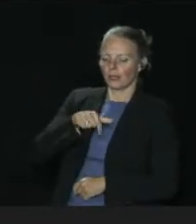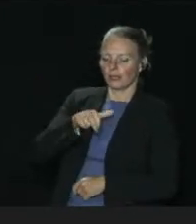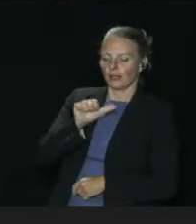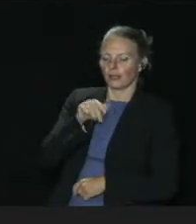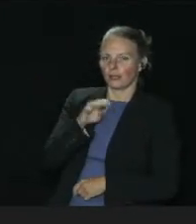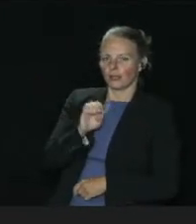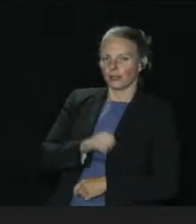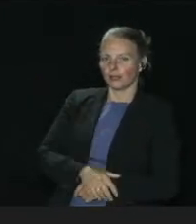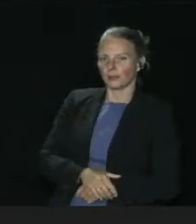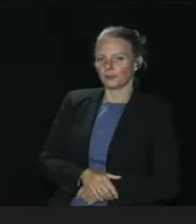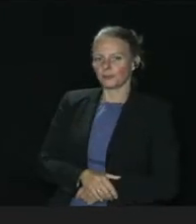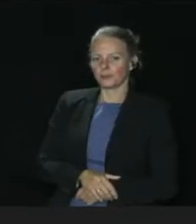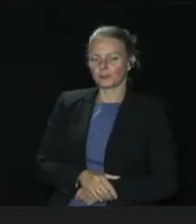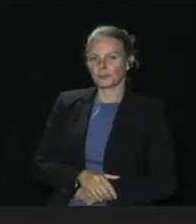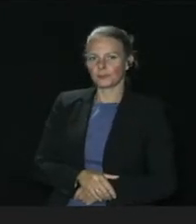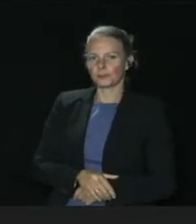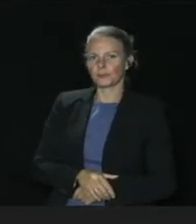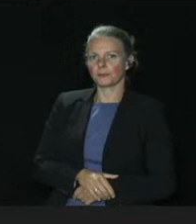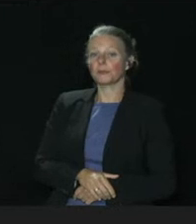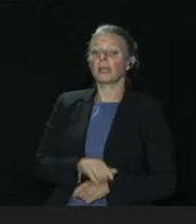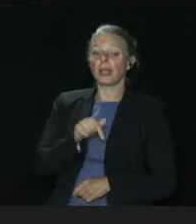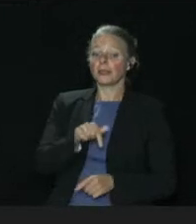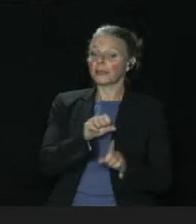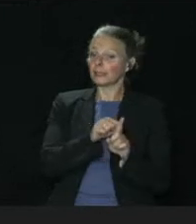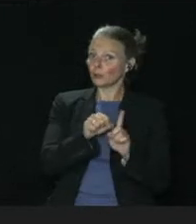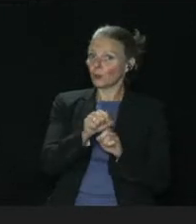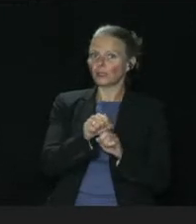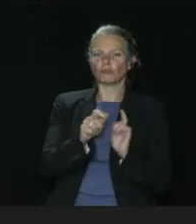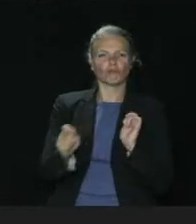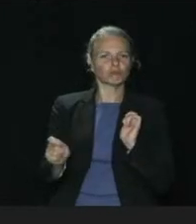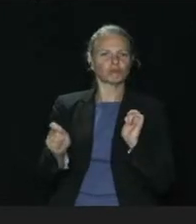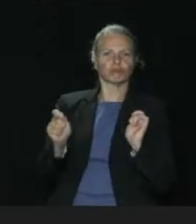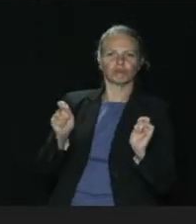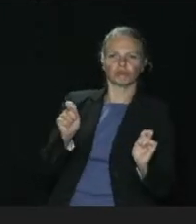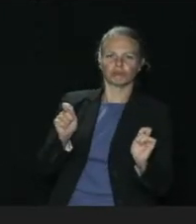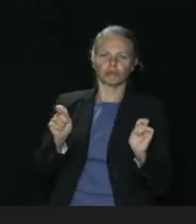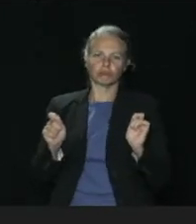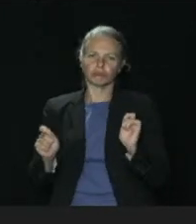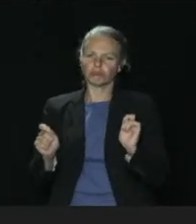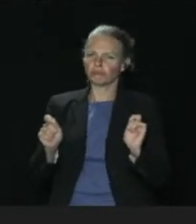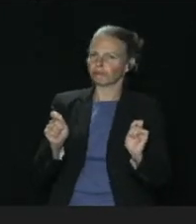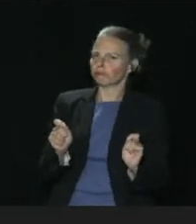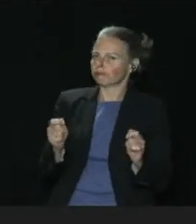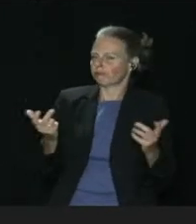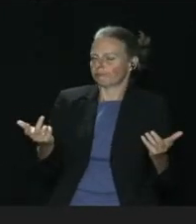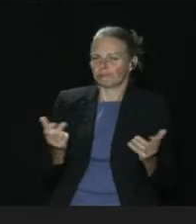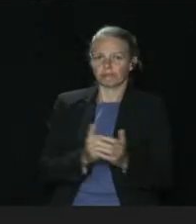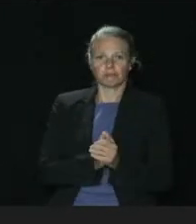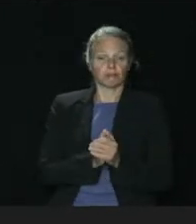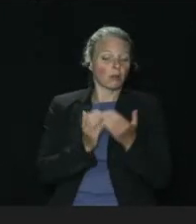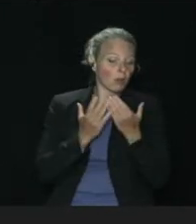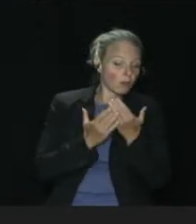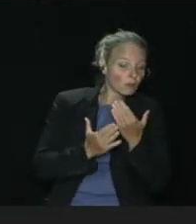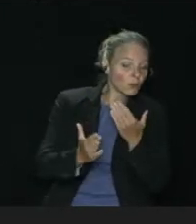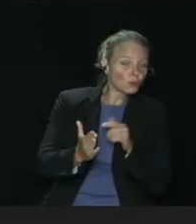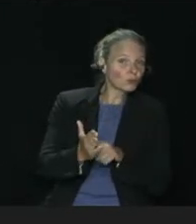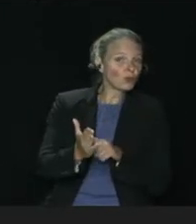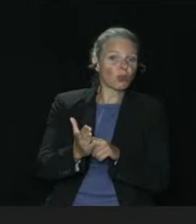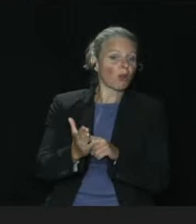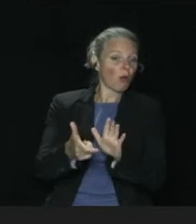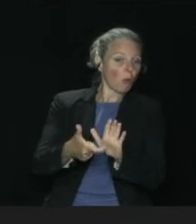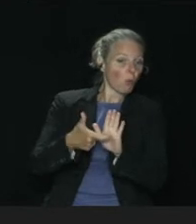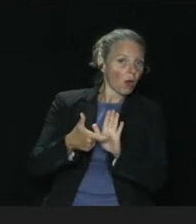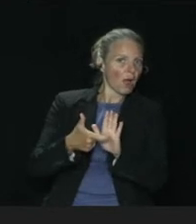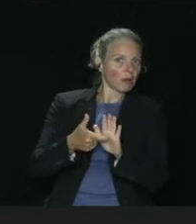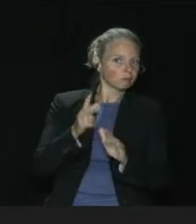you said, the situation continues to evolve. We need to evaluate our future needs And as you